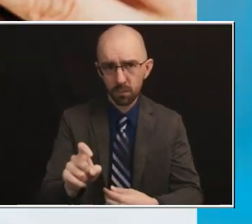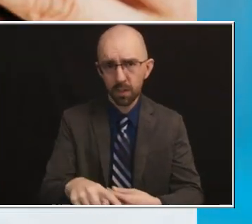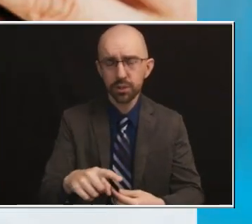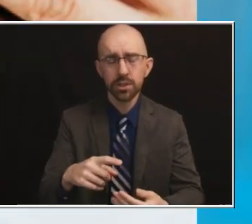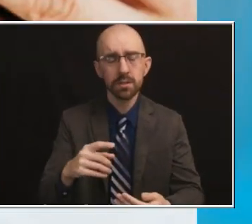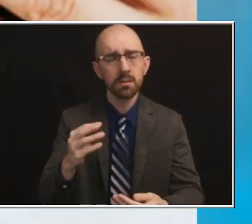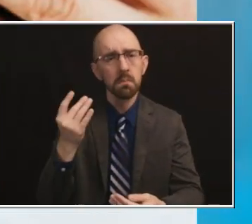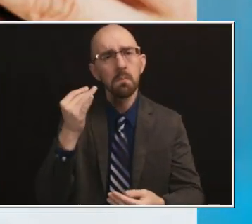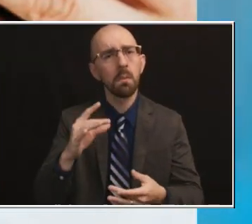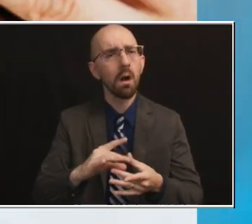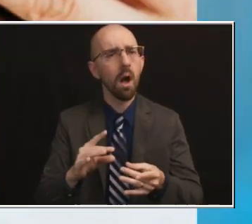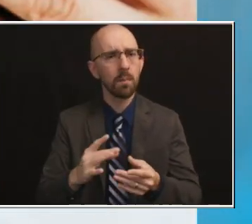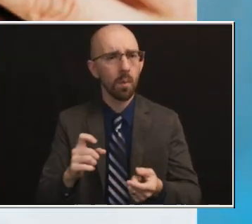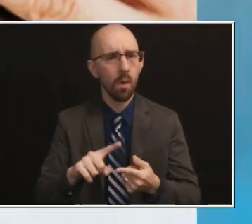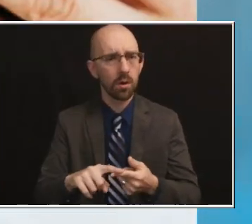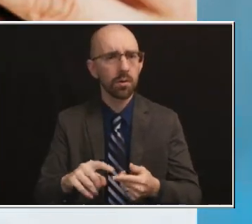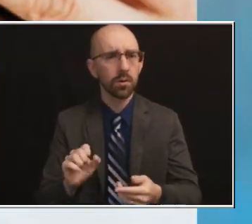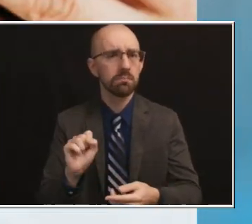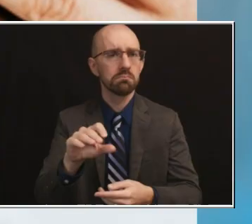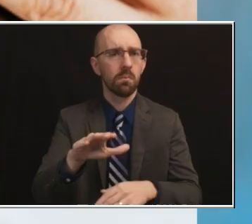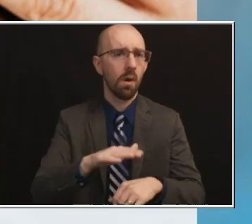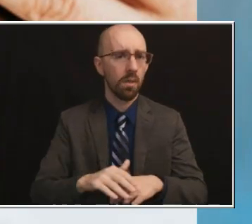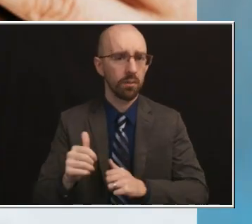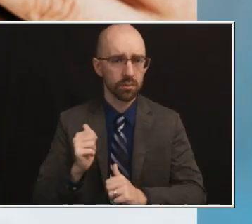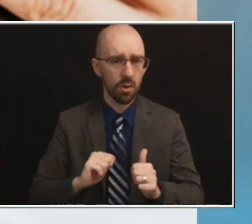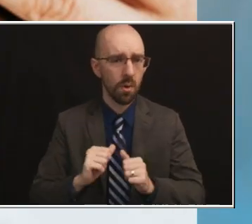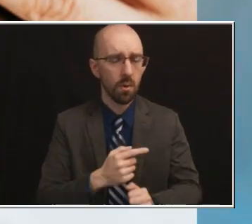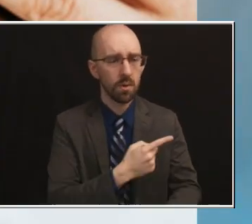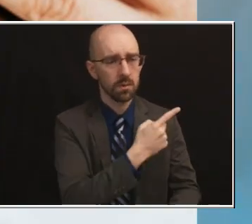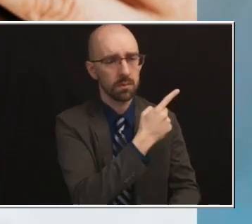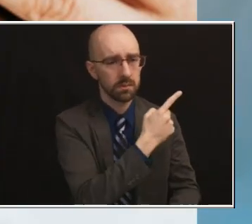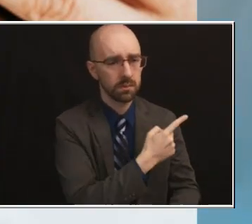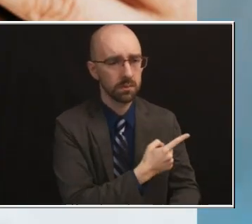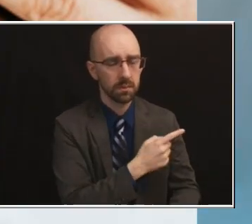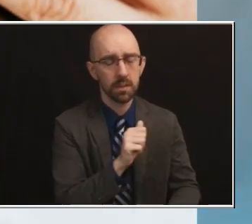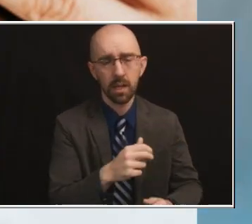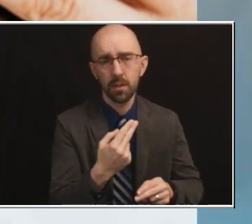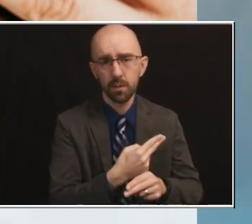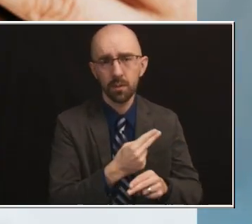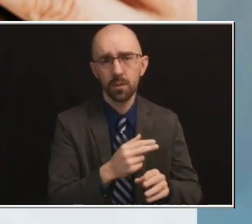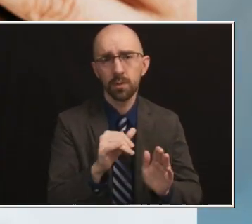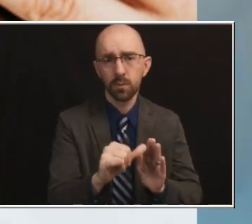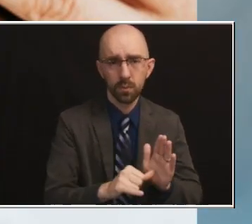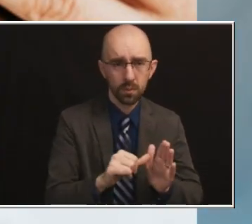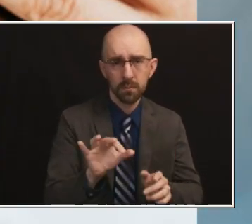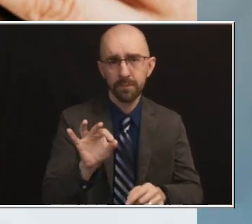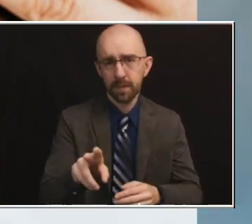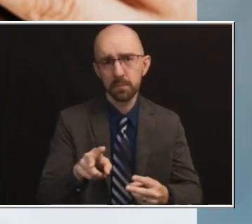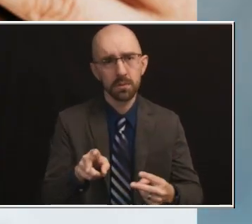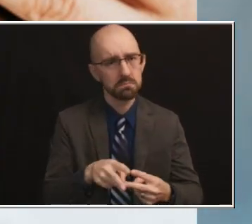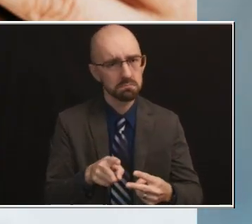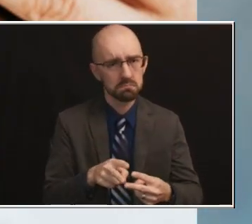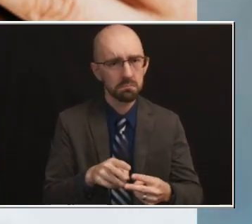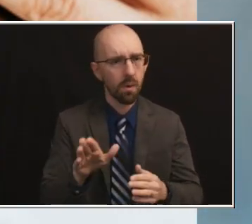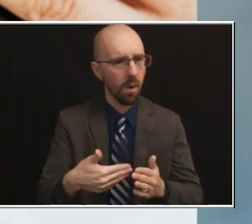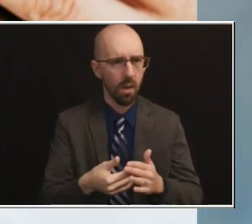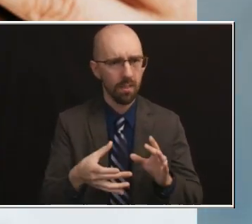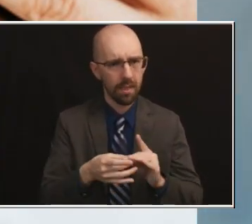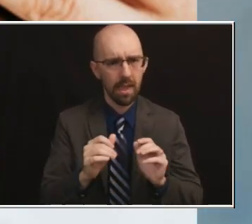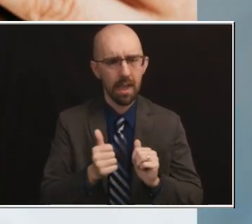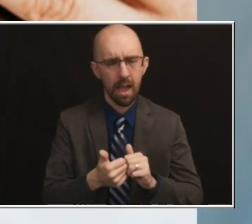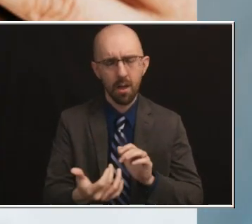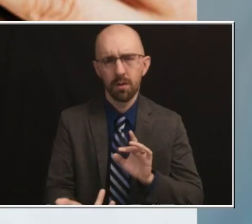that you'd like us to read out loud on the program, you can send it to us on YouTube or Facebook, and you'll find all the links on how you can connect with us right